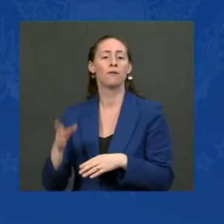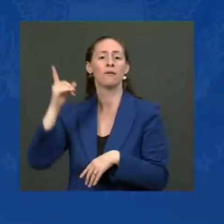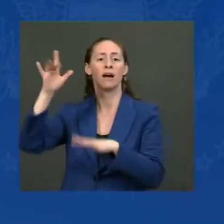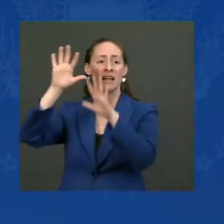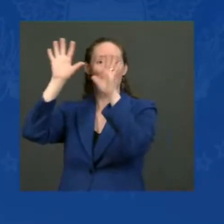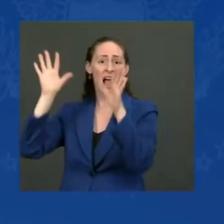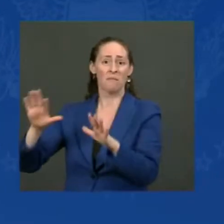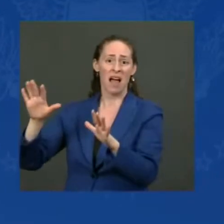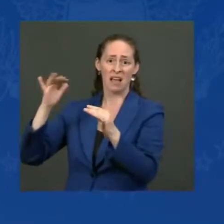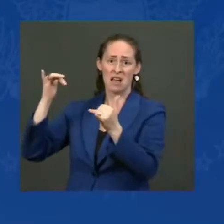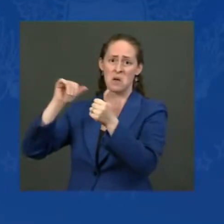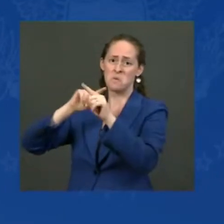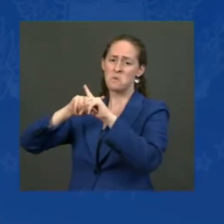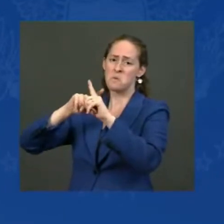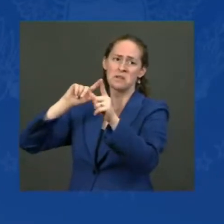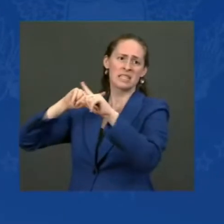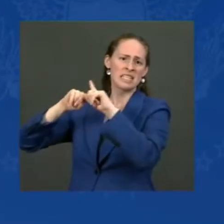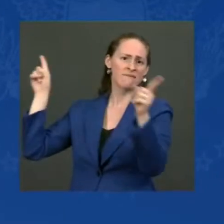our resilience